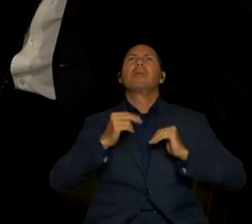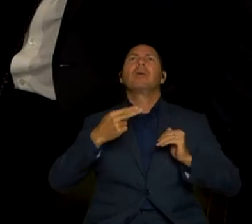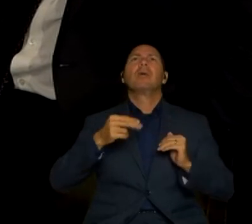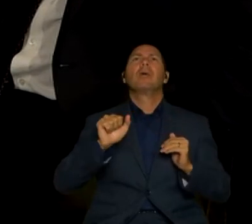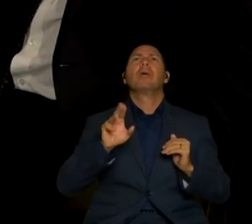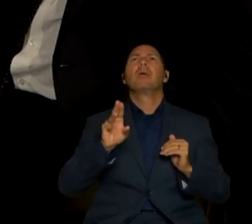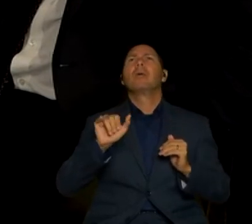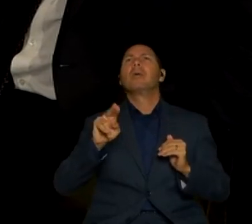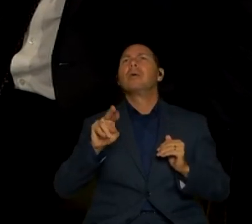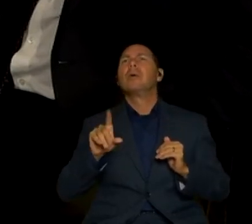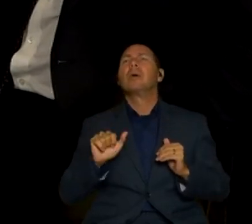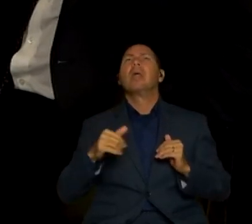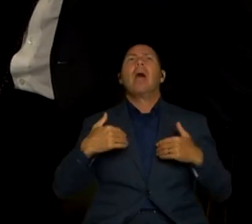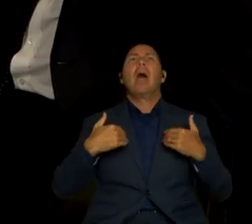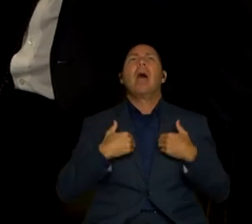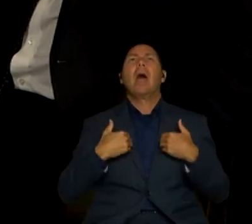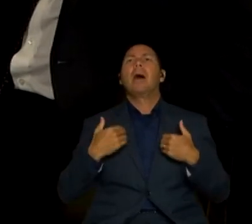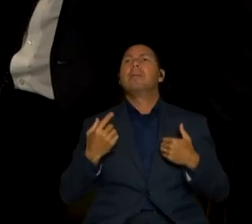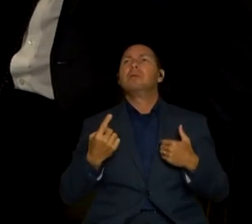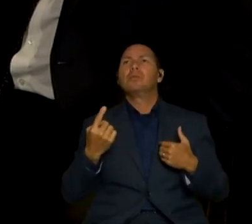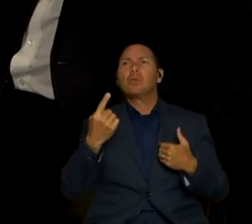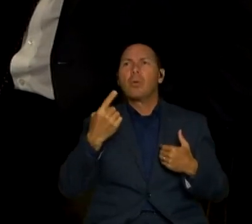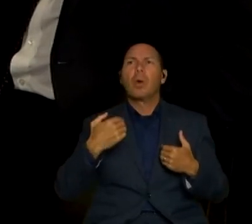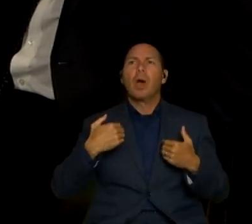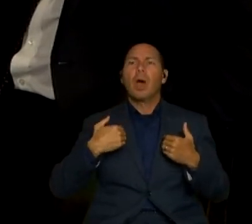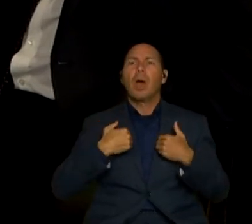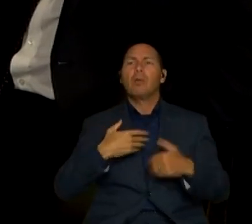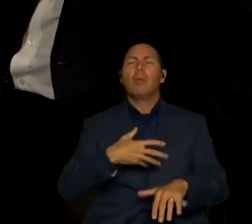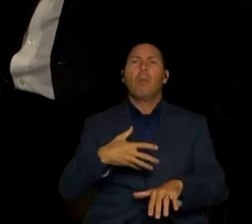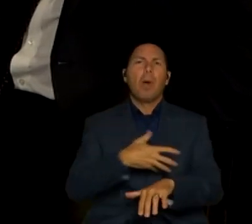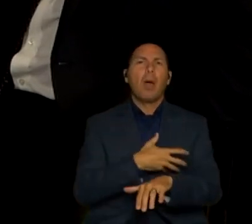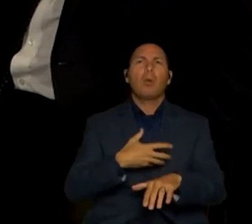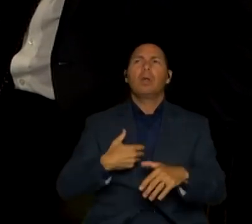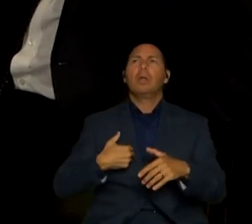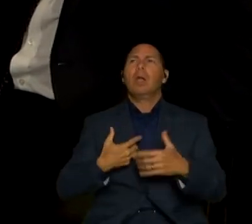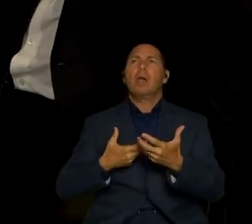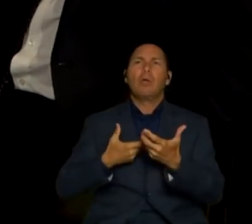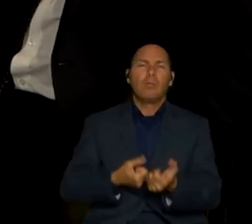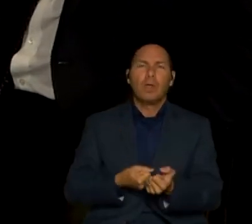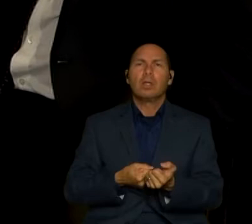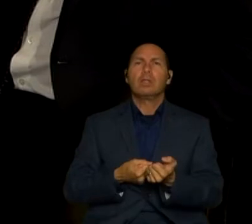someone that can have the power and the trust, and obviously